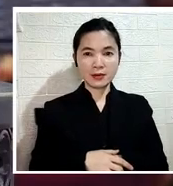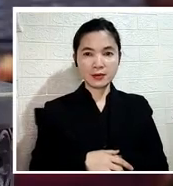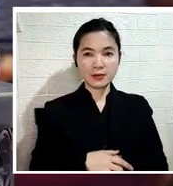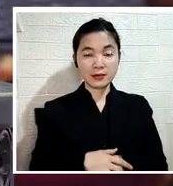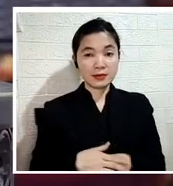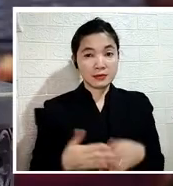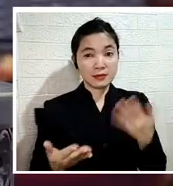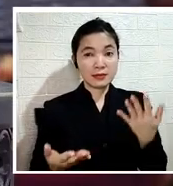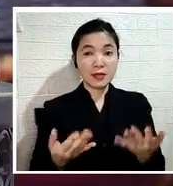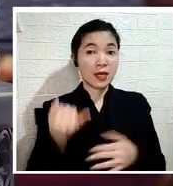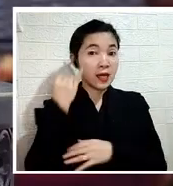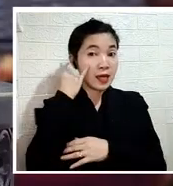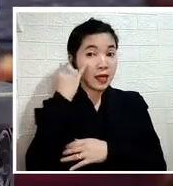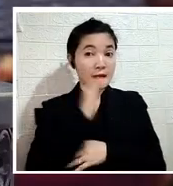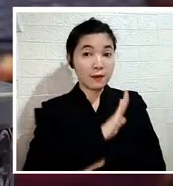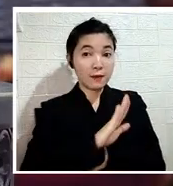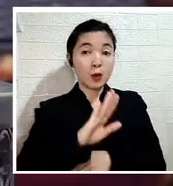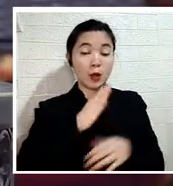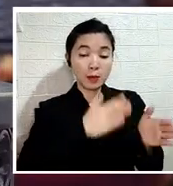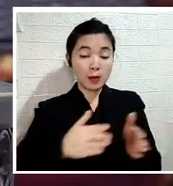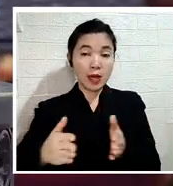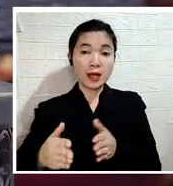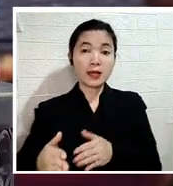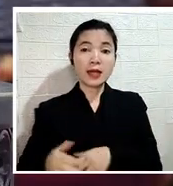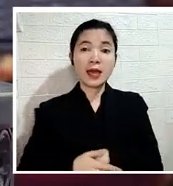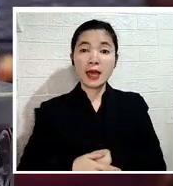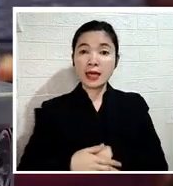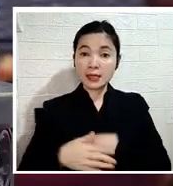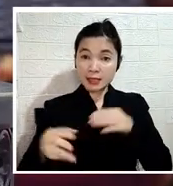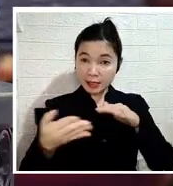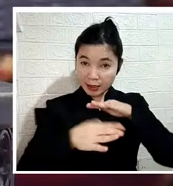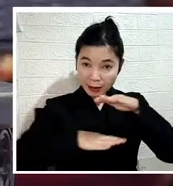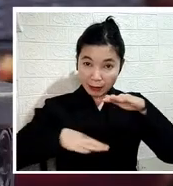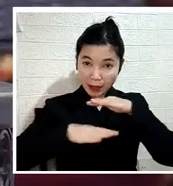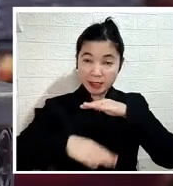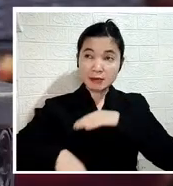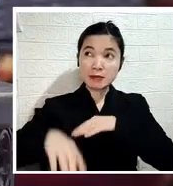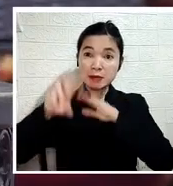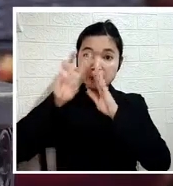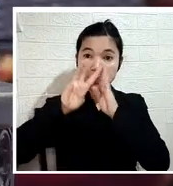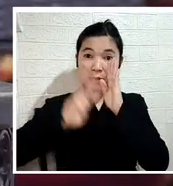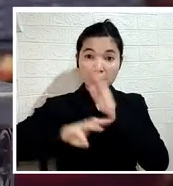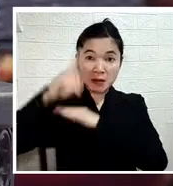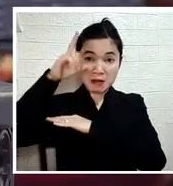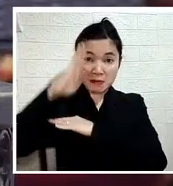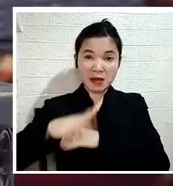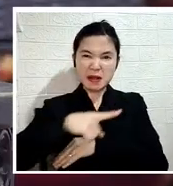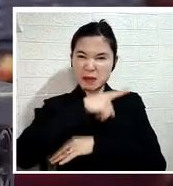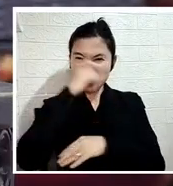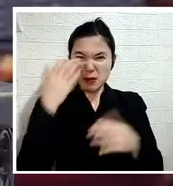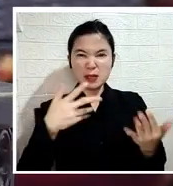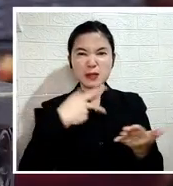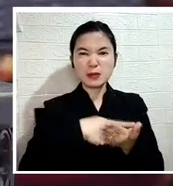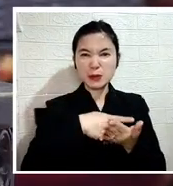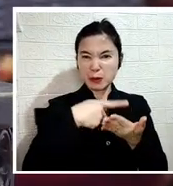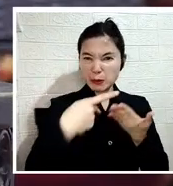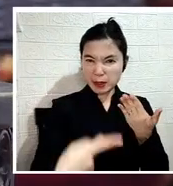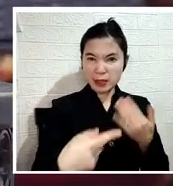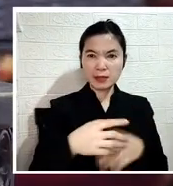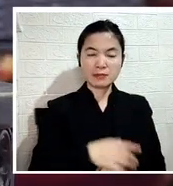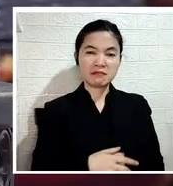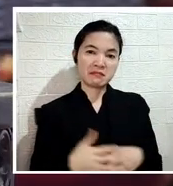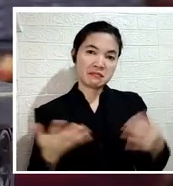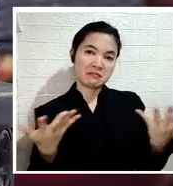plano o kaubuton sa Dios? Kay kung dili, kamurit sing agi mga igsuon, no? It has always be a